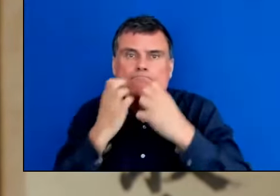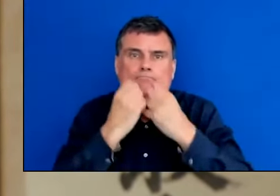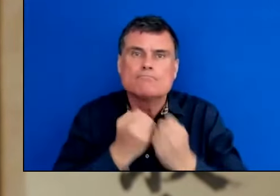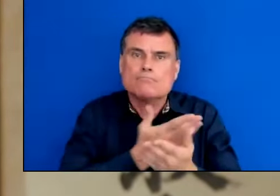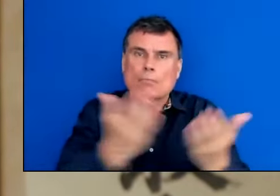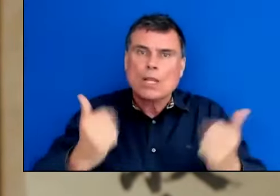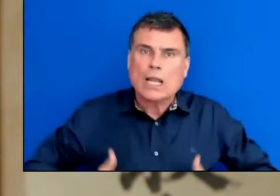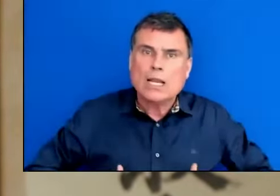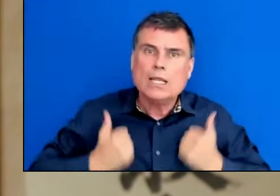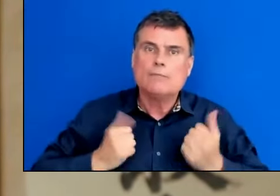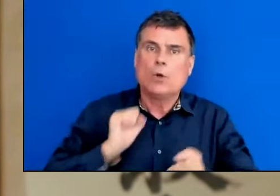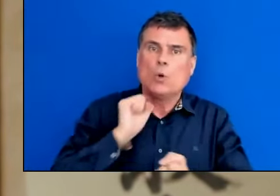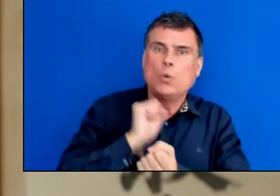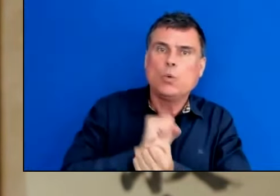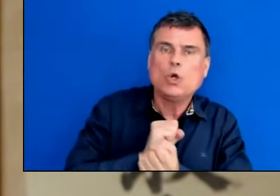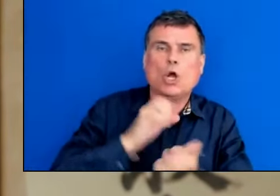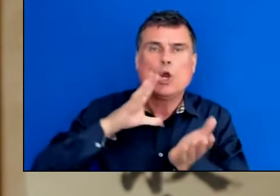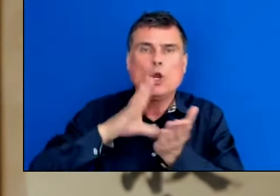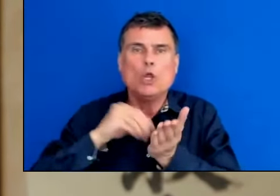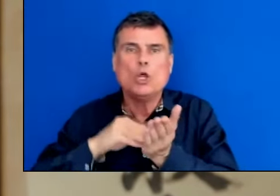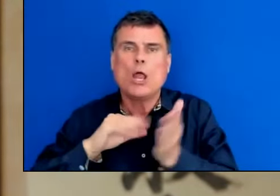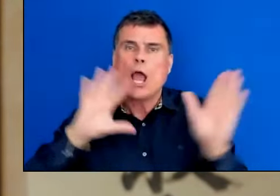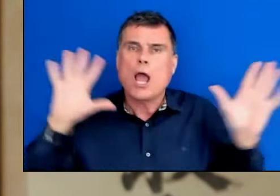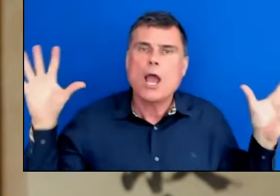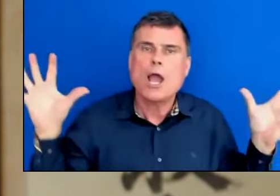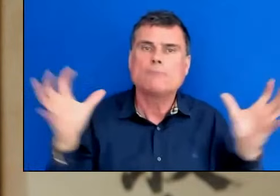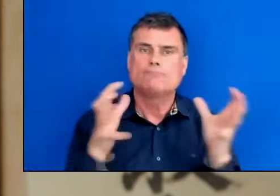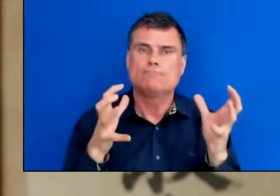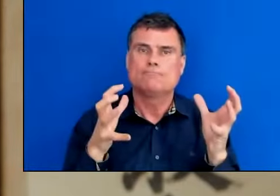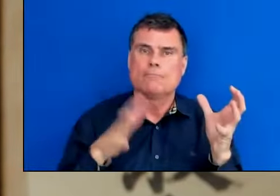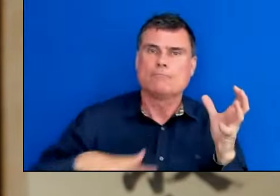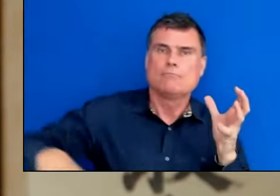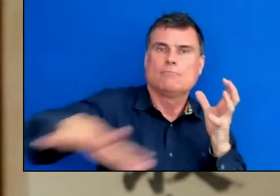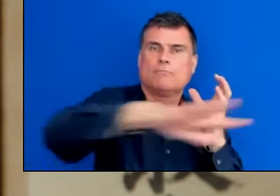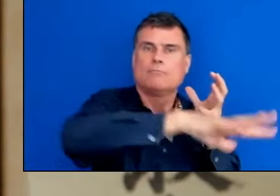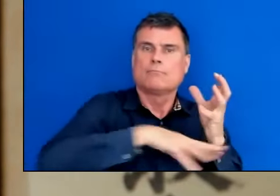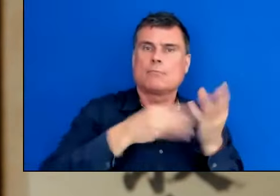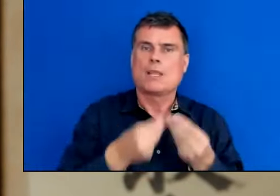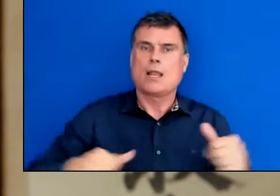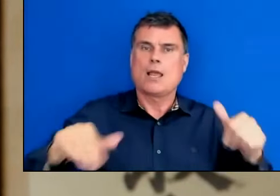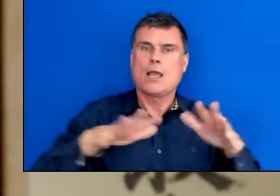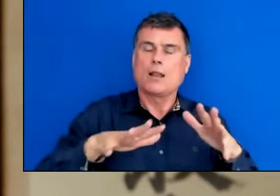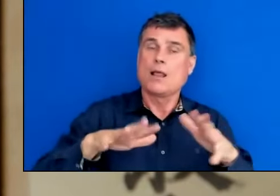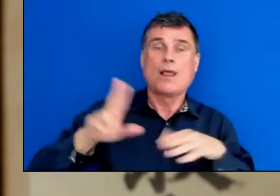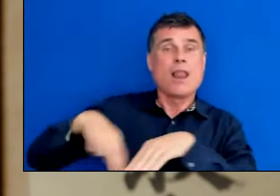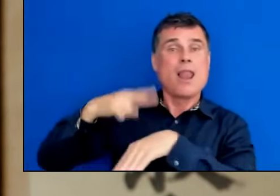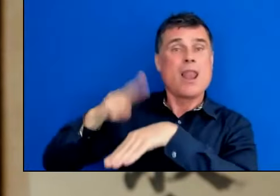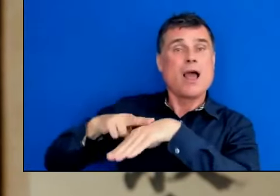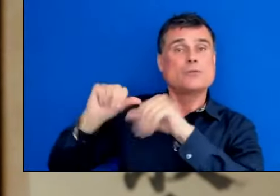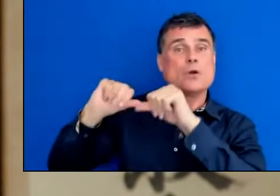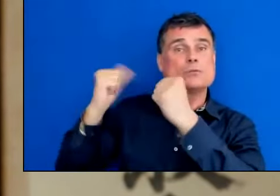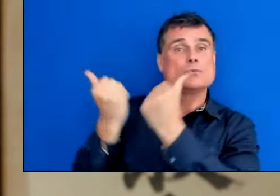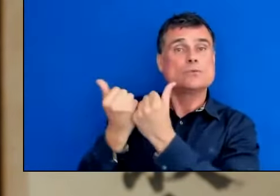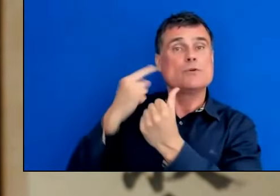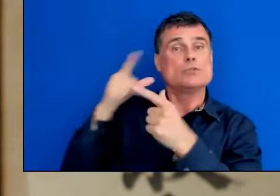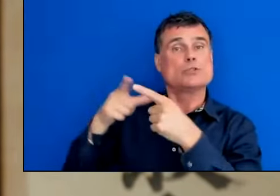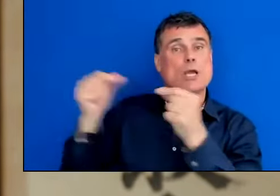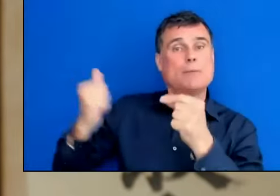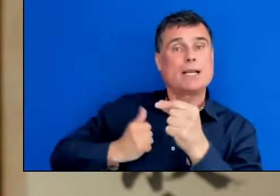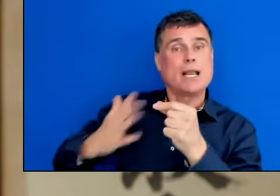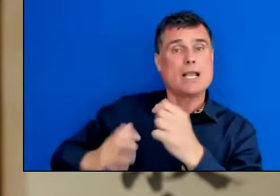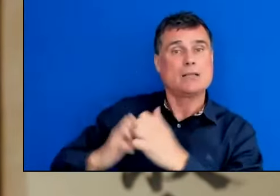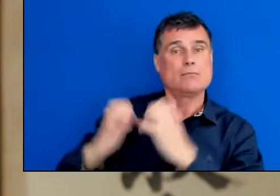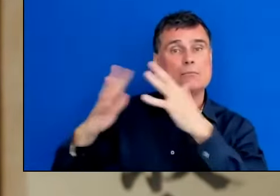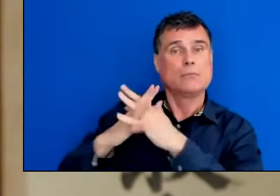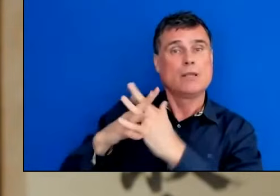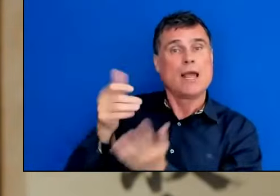we live and work and learn and gather. As you heard, the National Association of Japanese Canadians was